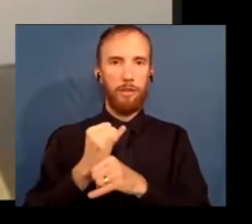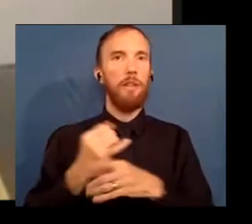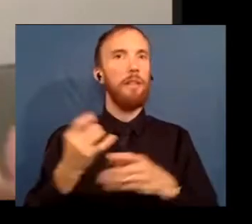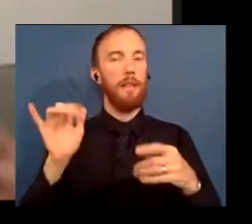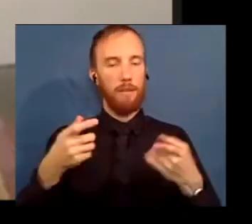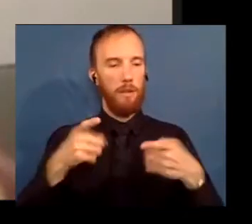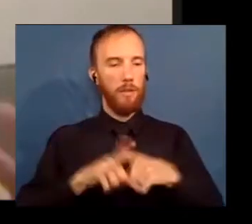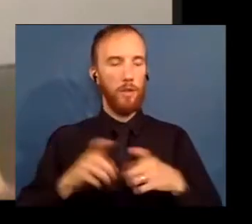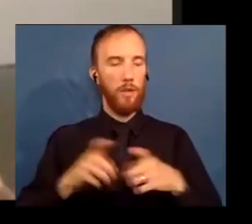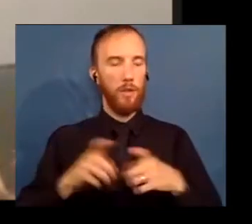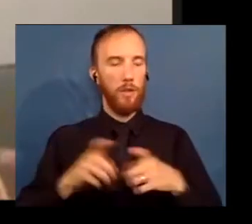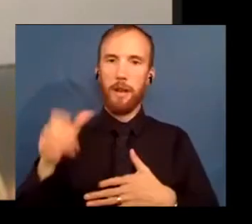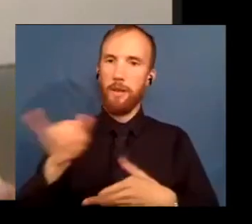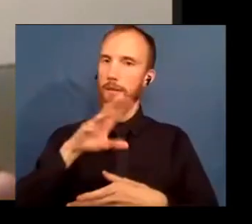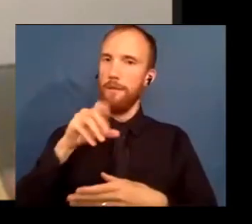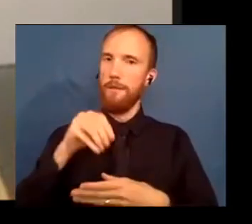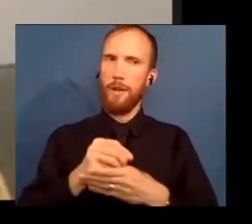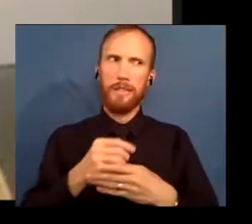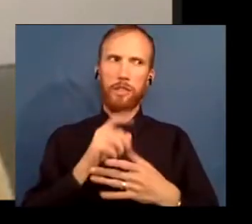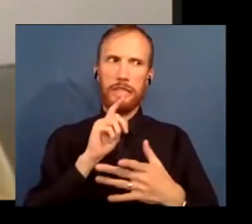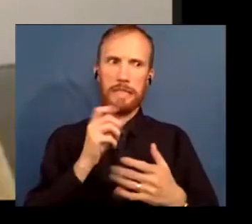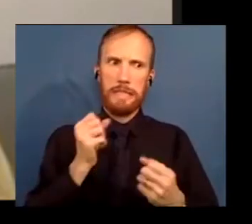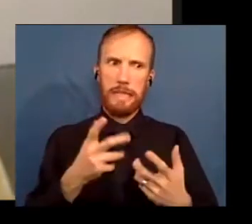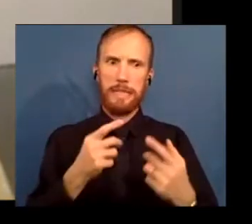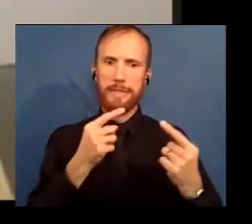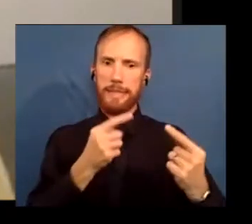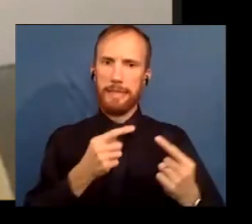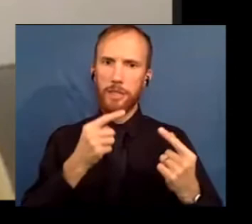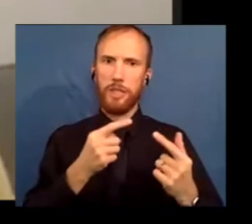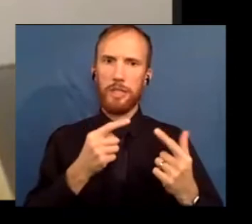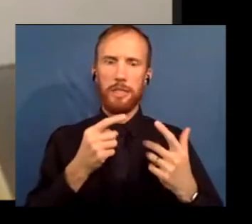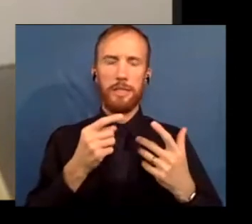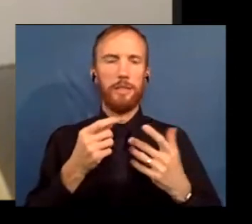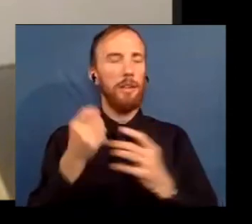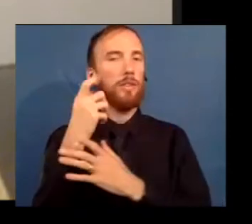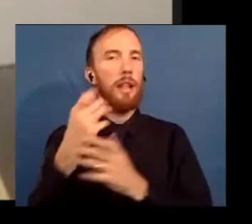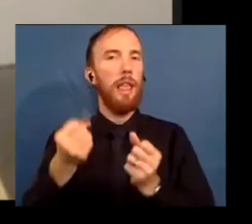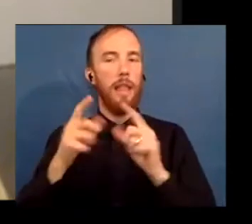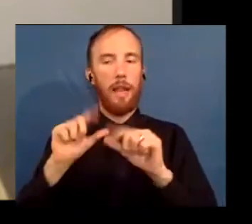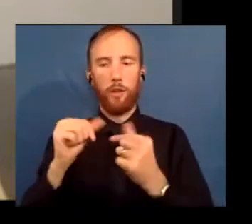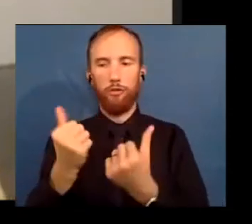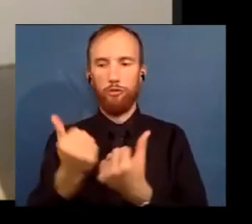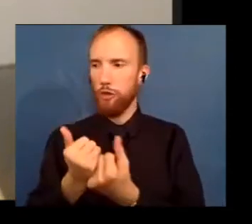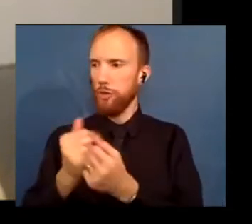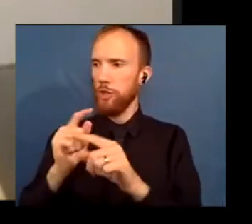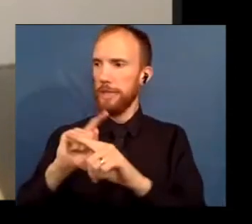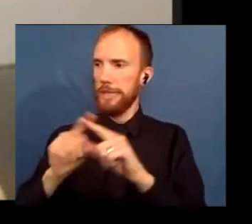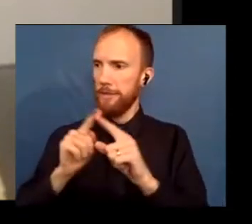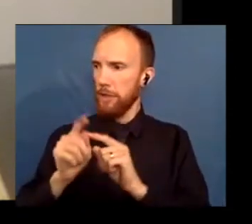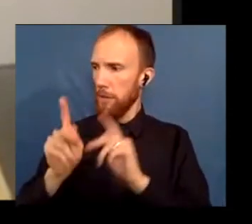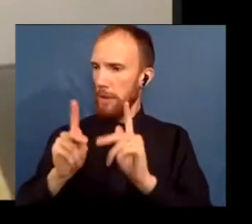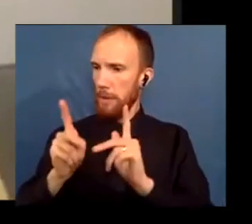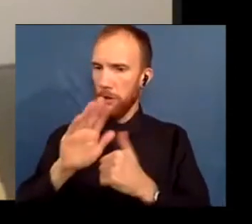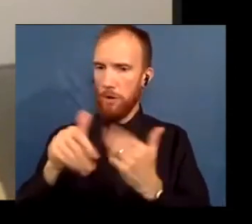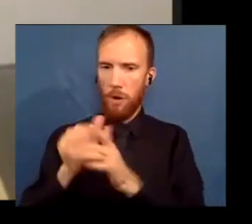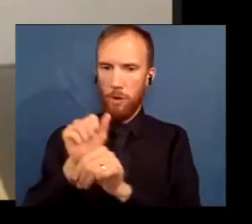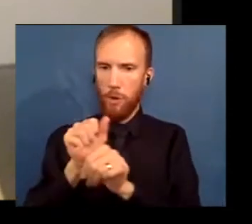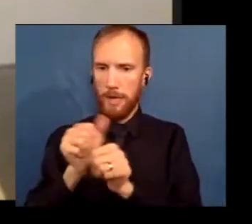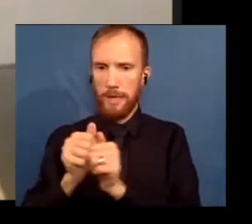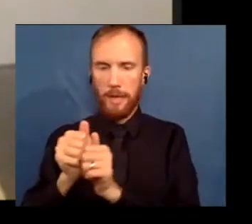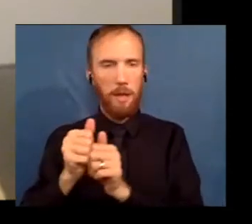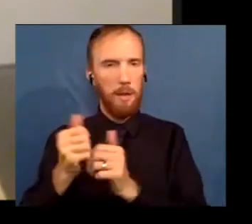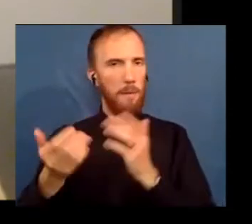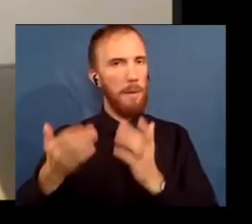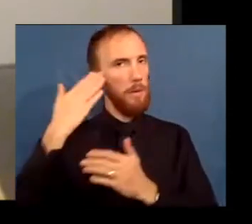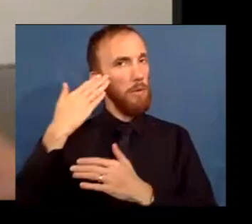these collectives, because most of these groups are collectives. You don't necessarily know the individuals doing that work, but there are some who you